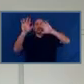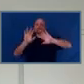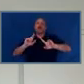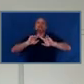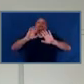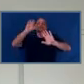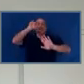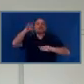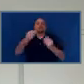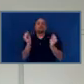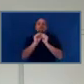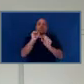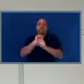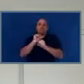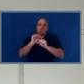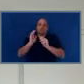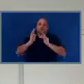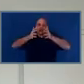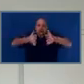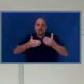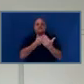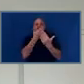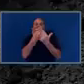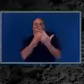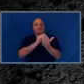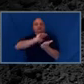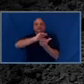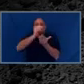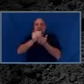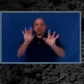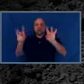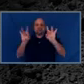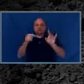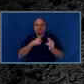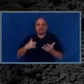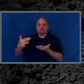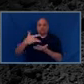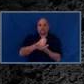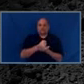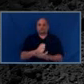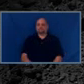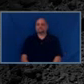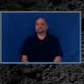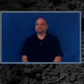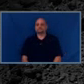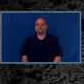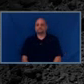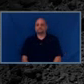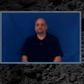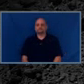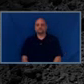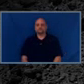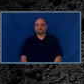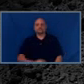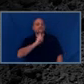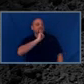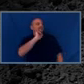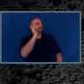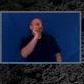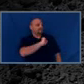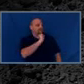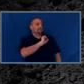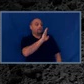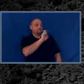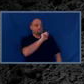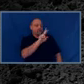go to verify the amount of sample we collected. Bennu definitely did an